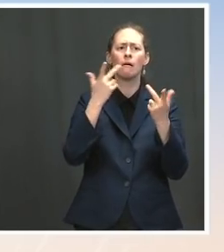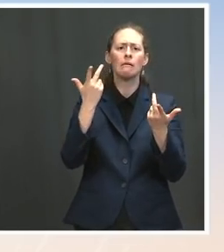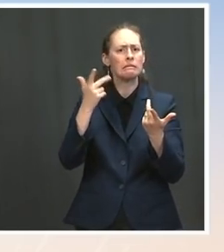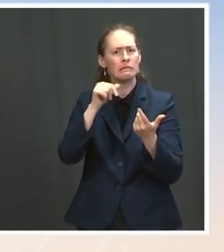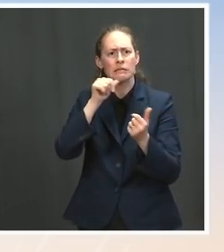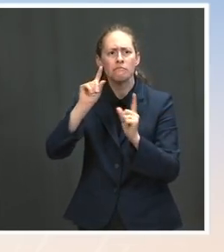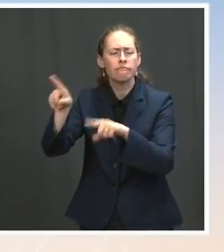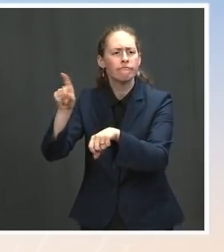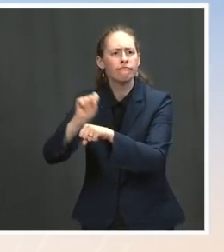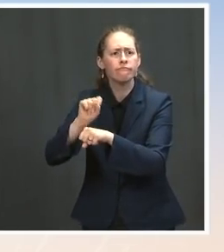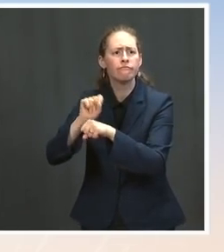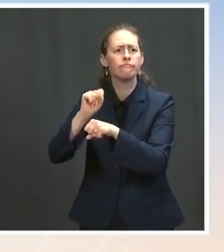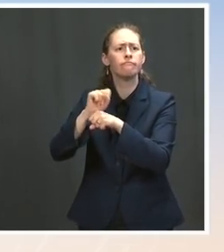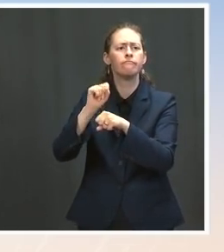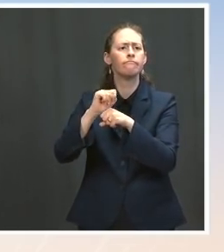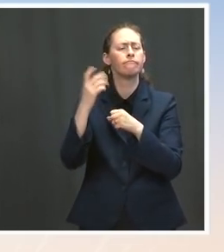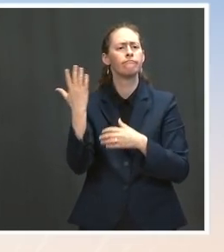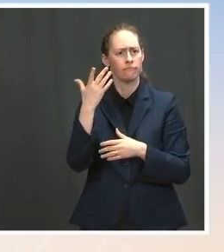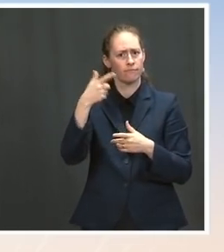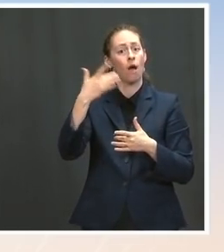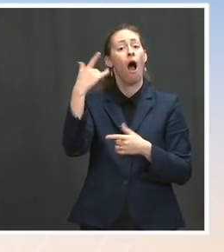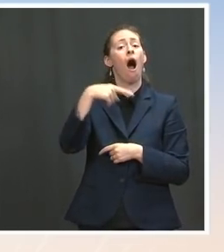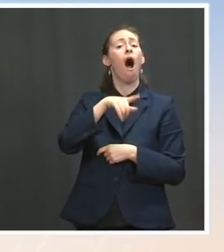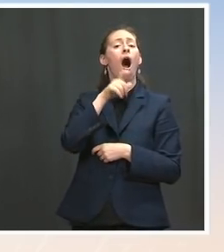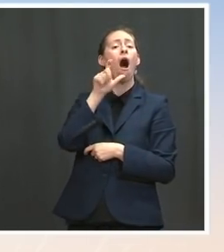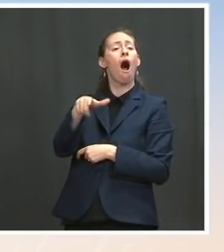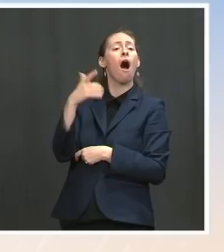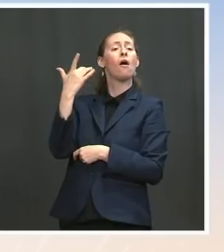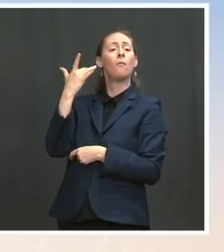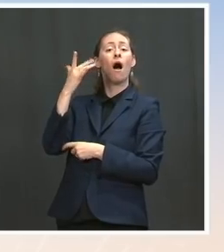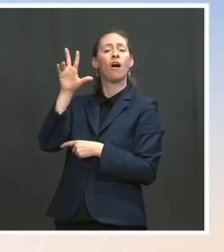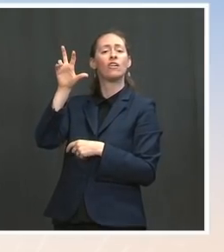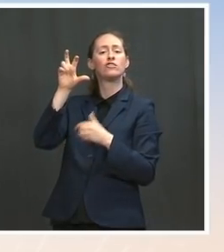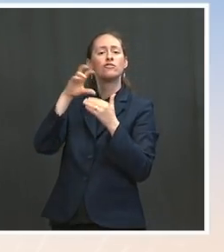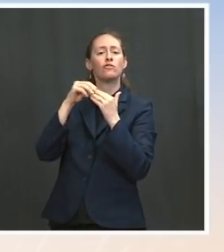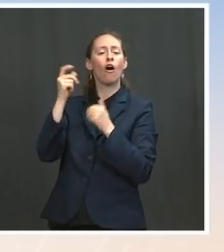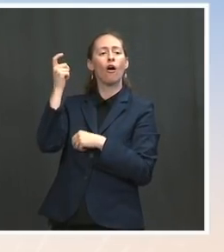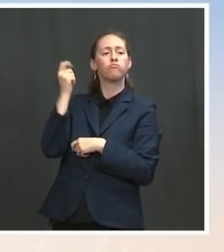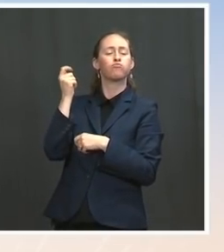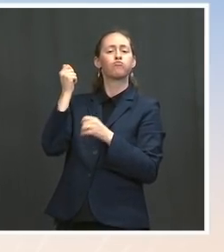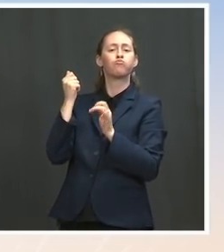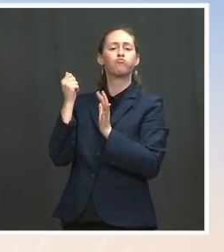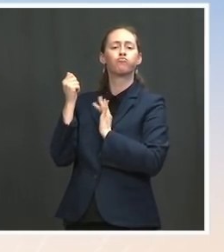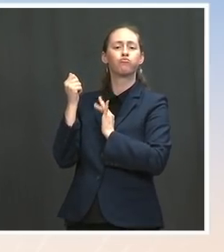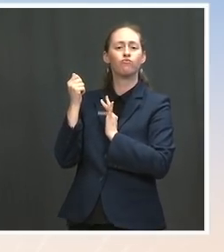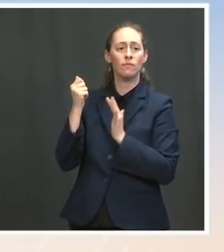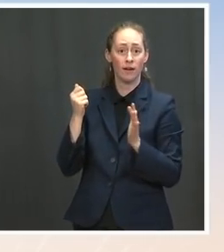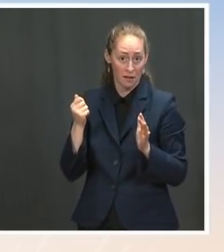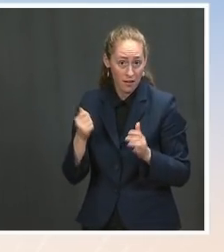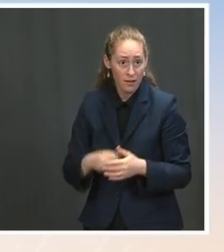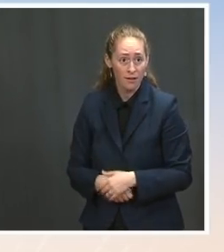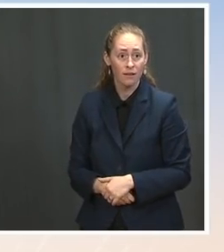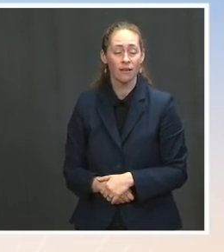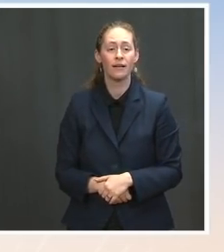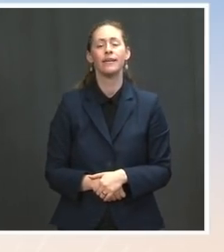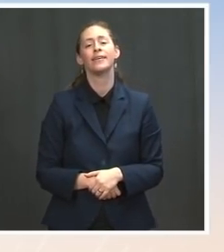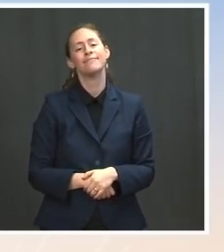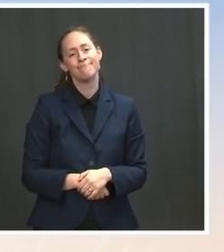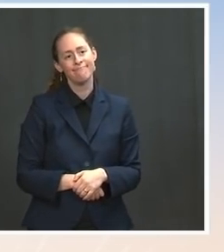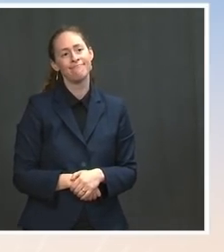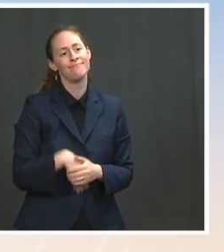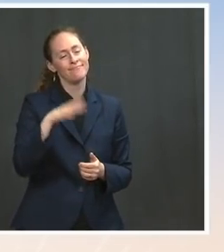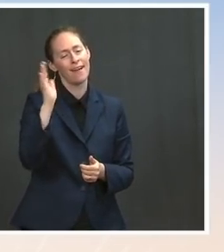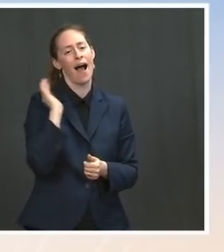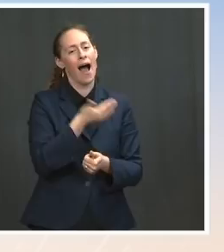$300 in weekly unemployment benefits through September? I will say, Peter, that our economists and our assessment, and